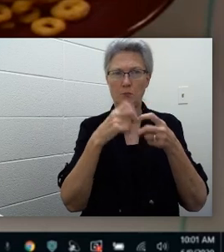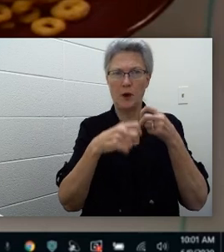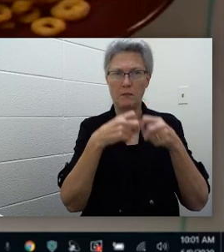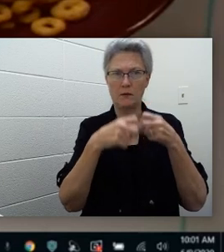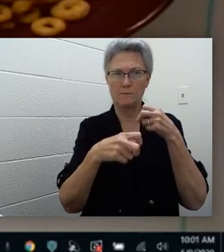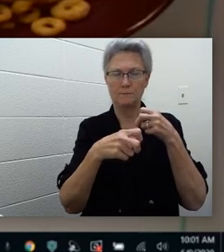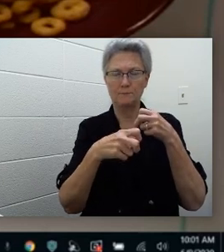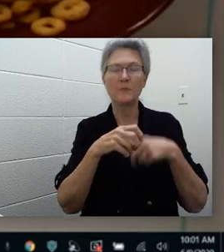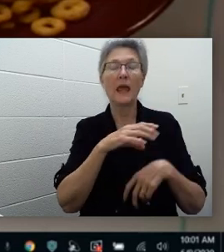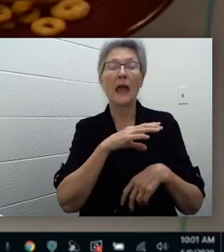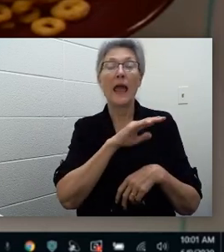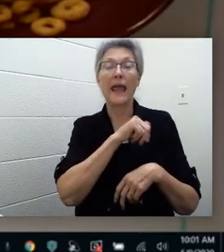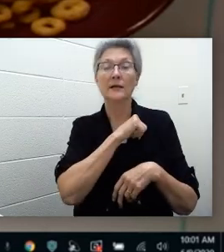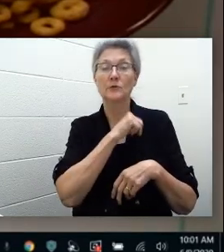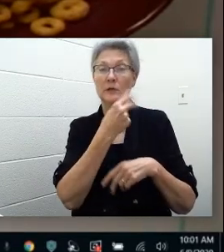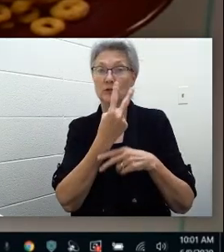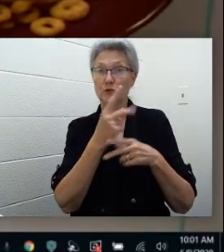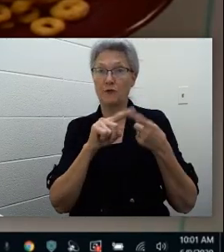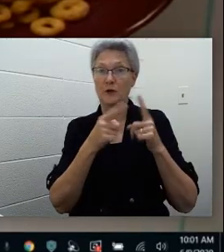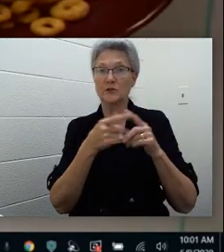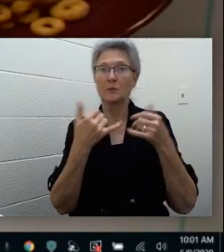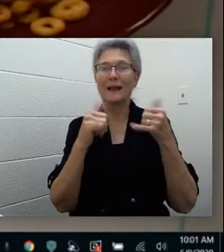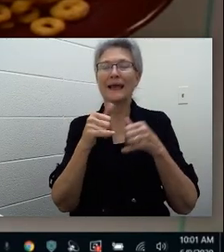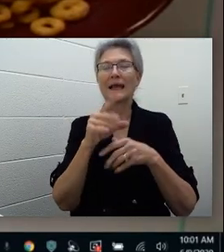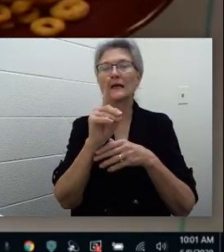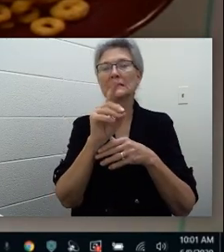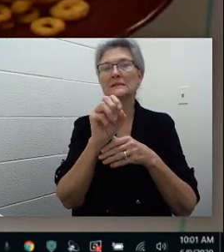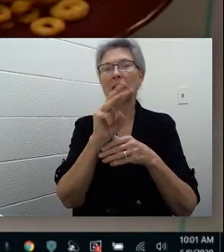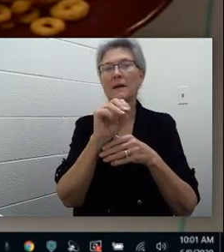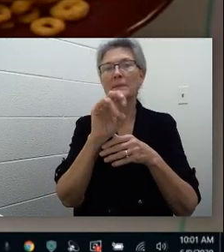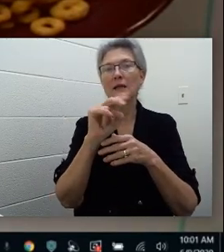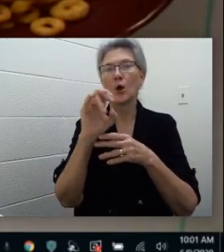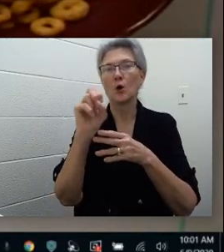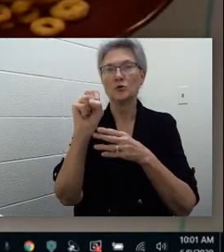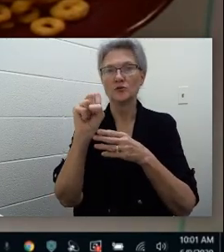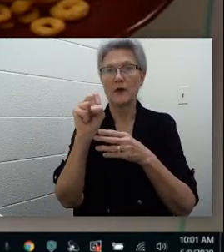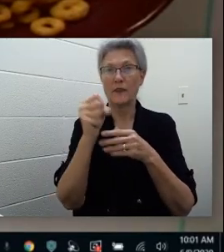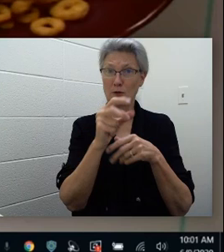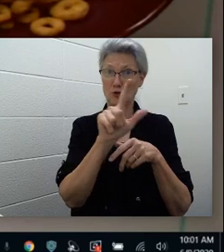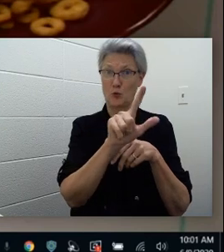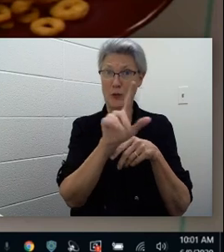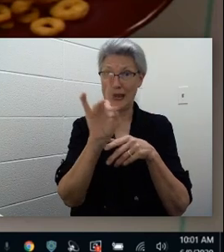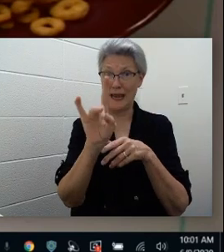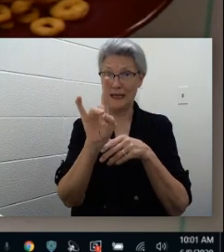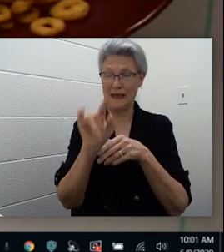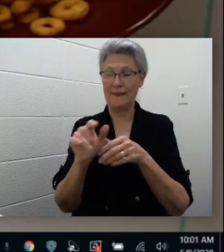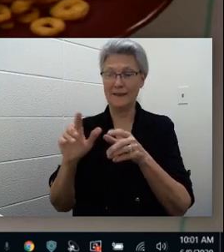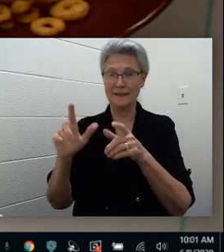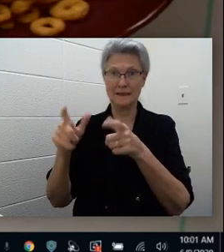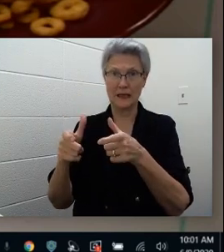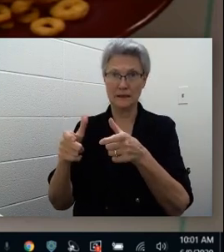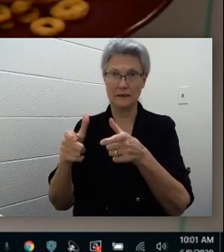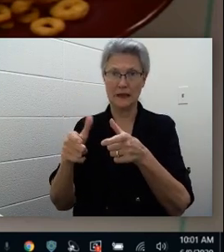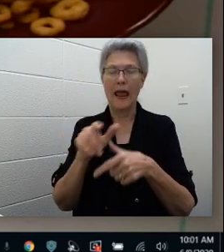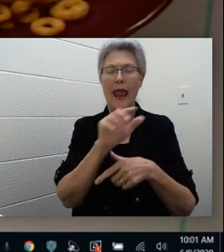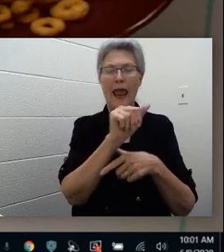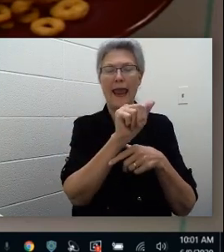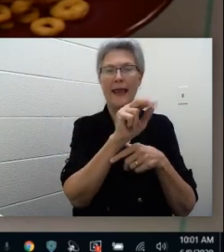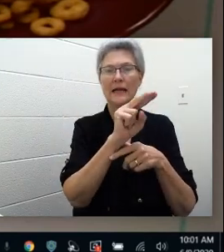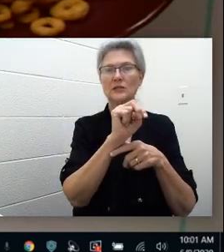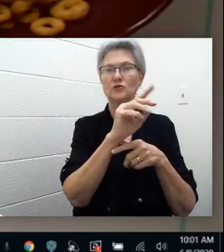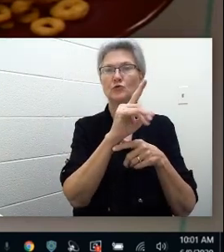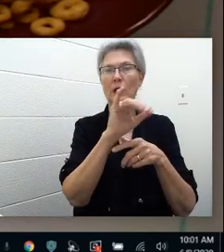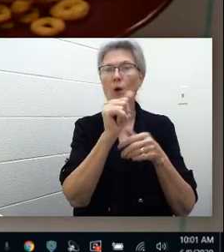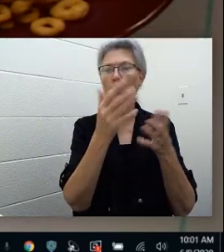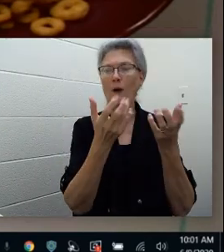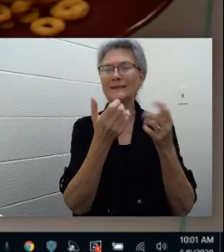Andrea and two friends are playing a game of dominoes. There are 28 dominoes in the set. Andrea wants each player to